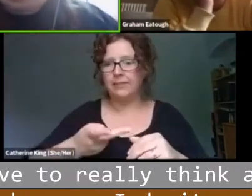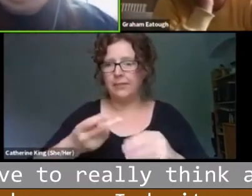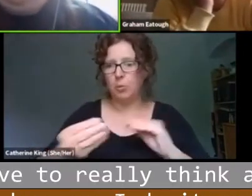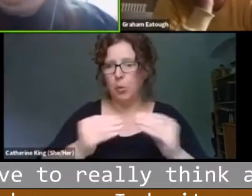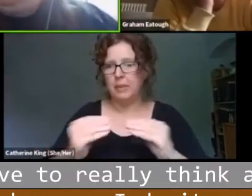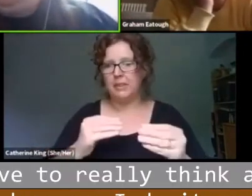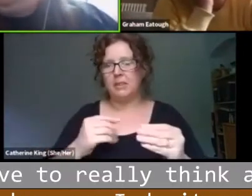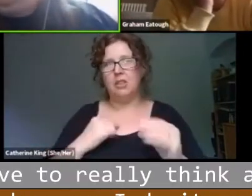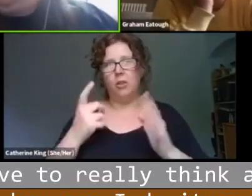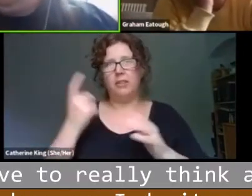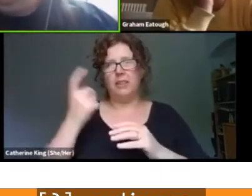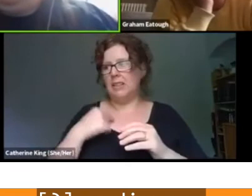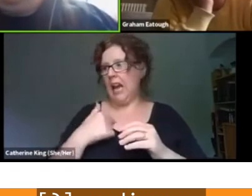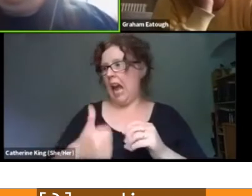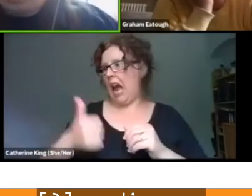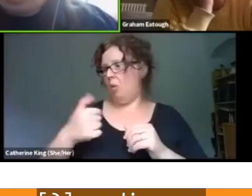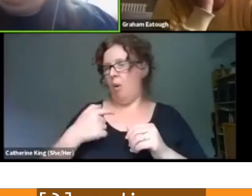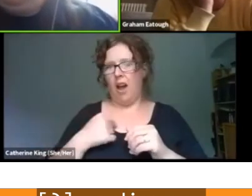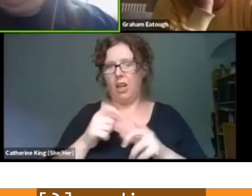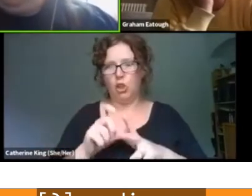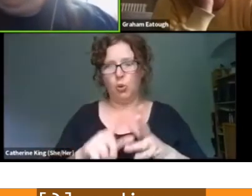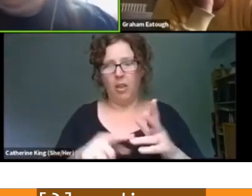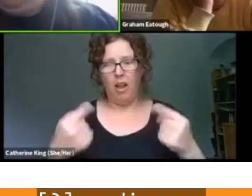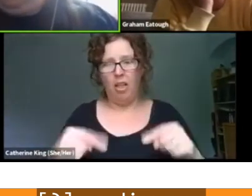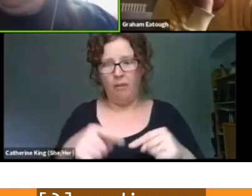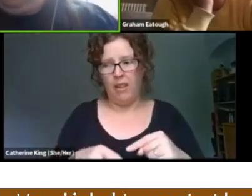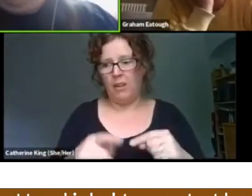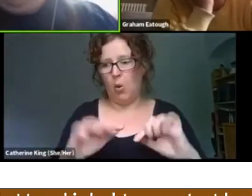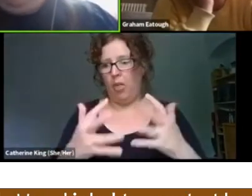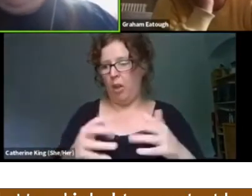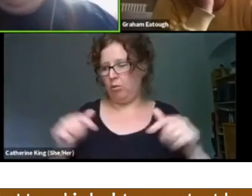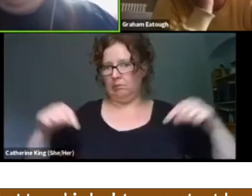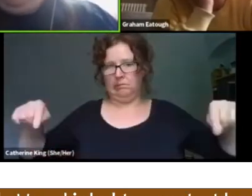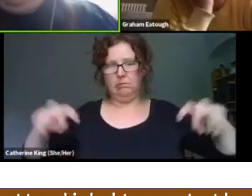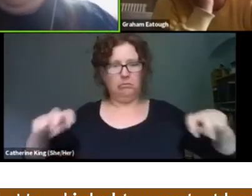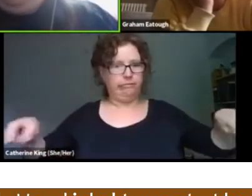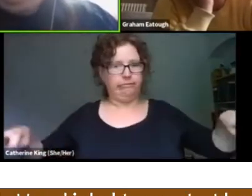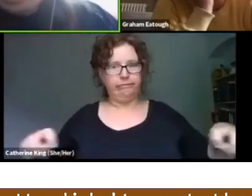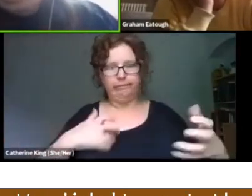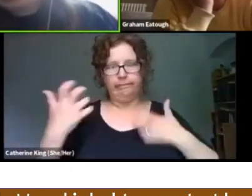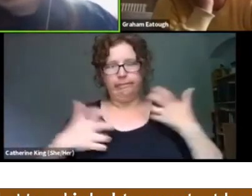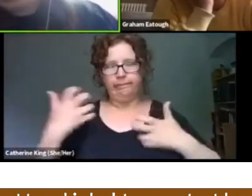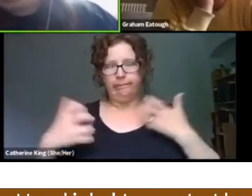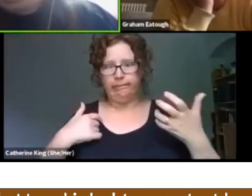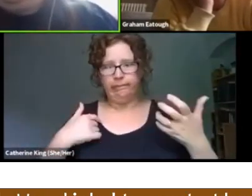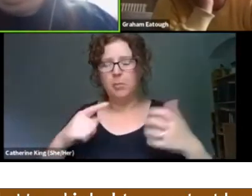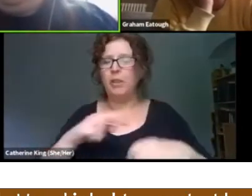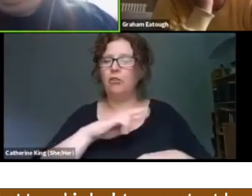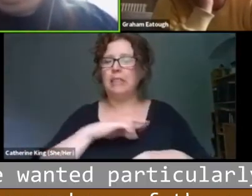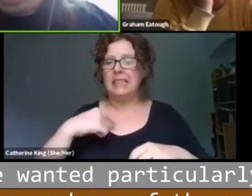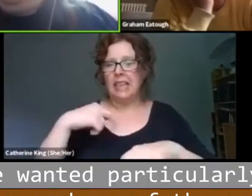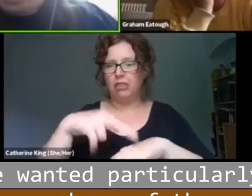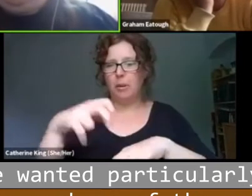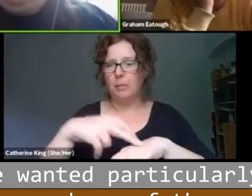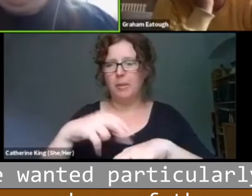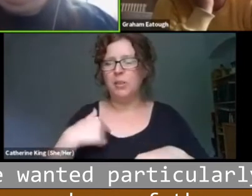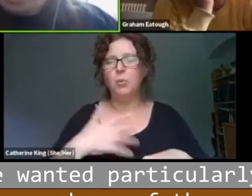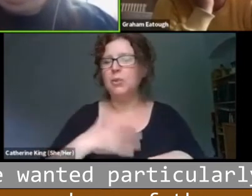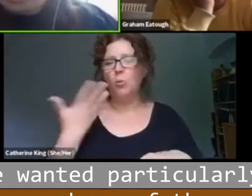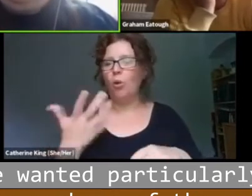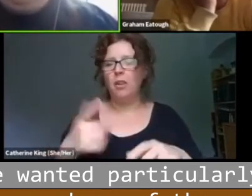I do it and not annoy the audience? Was with the reason I jumped, we didn't want that. We